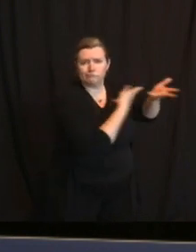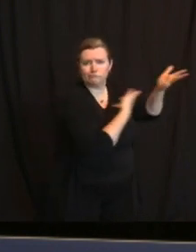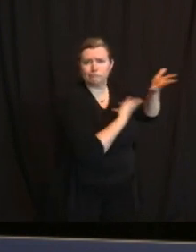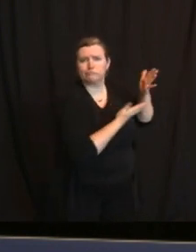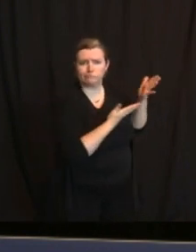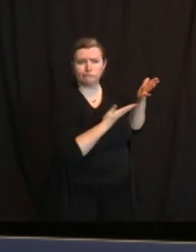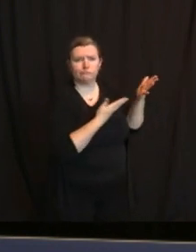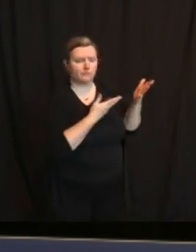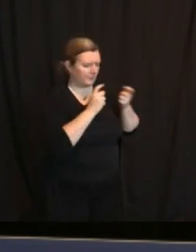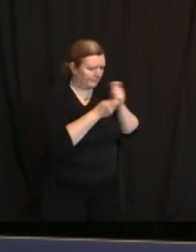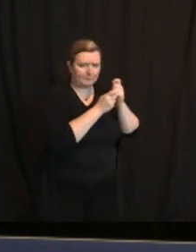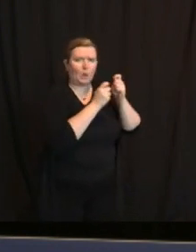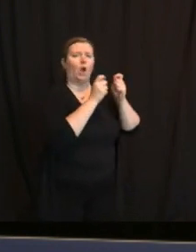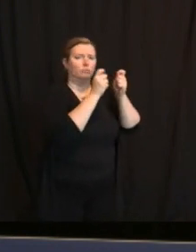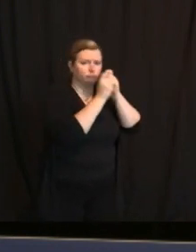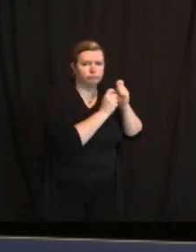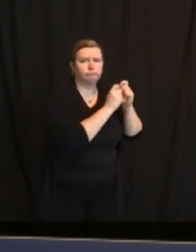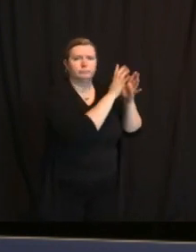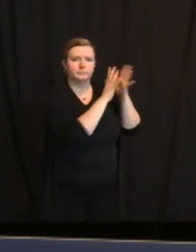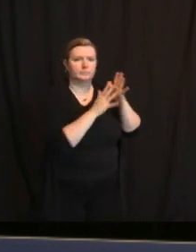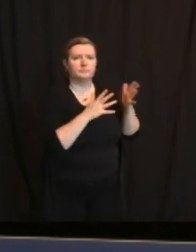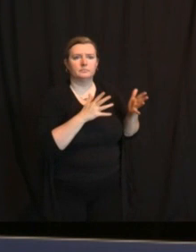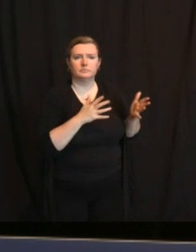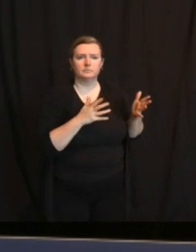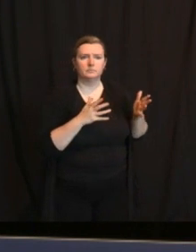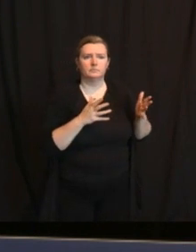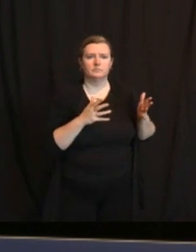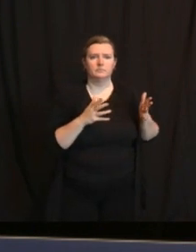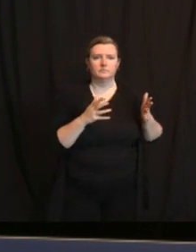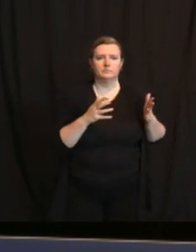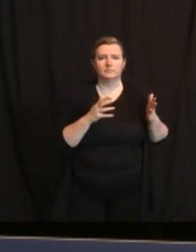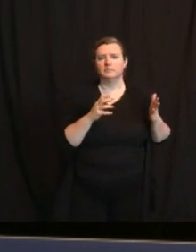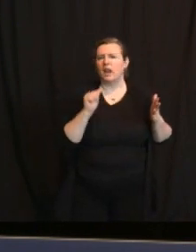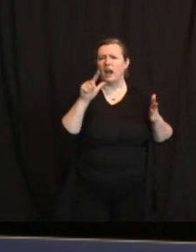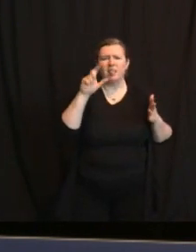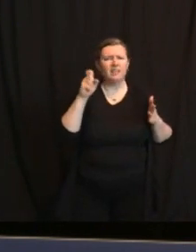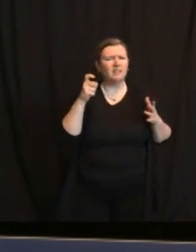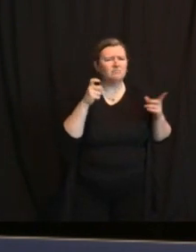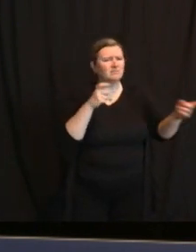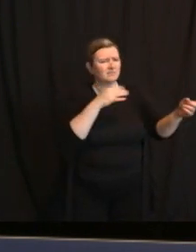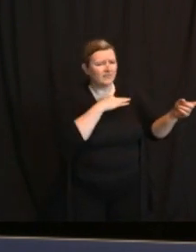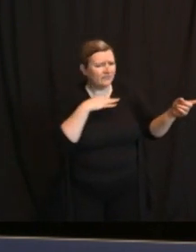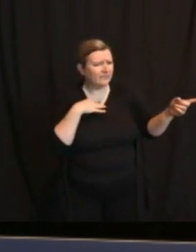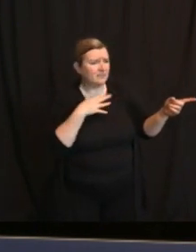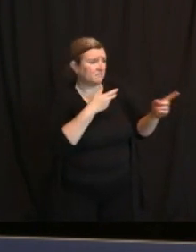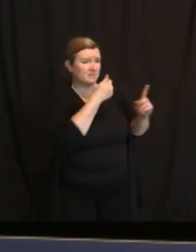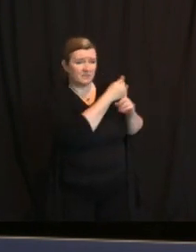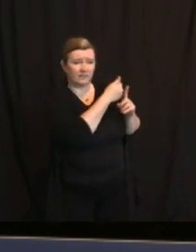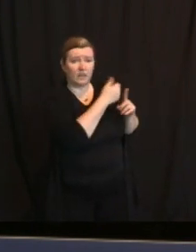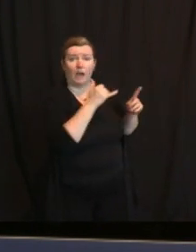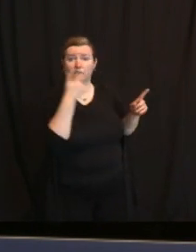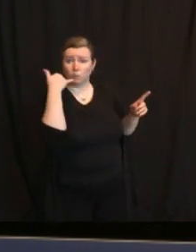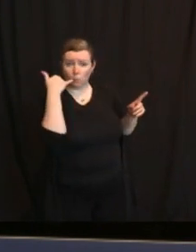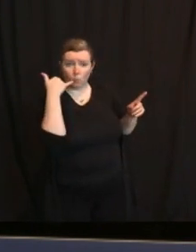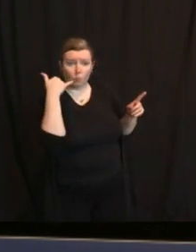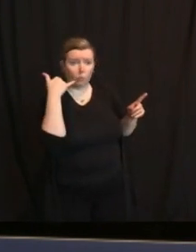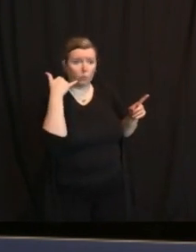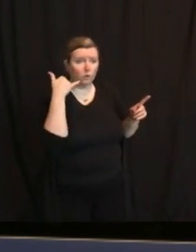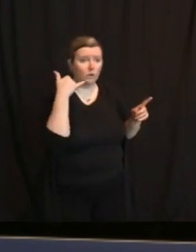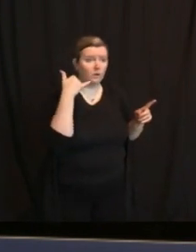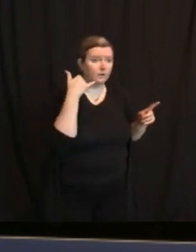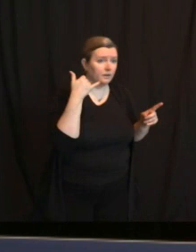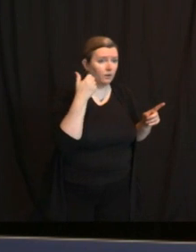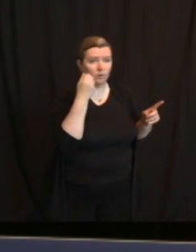has been wonderful dealing with the mayors and et cetera. You getting on the phone on Tuesday was wonderful with